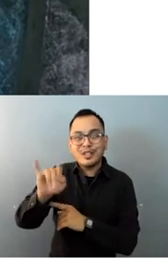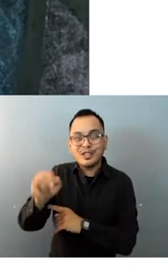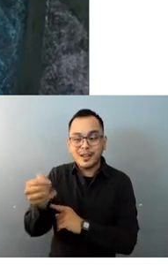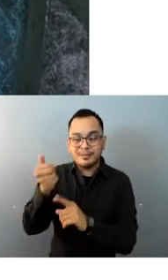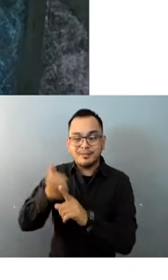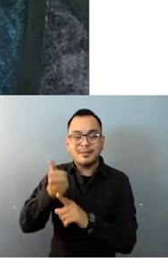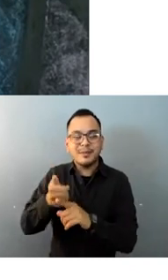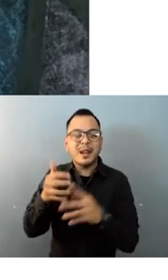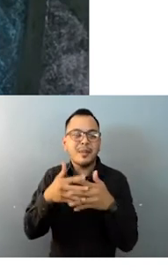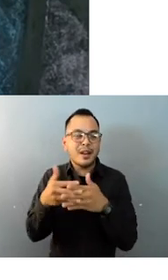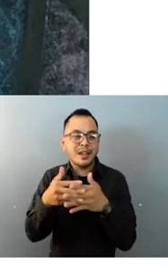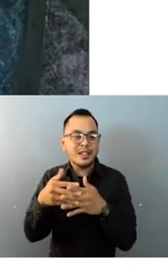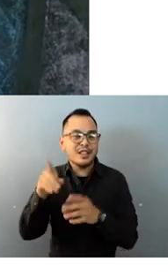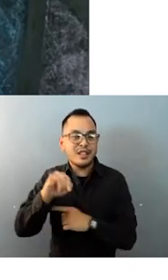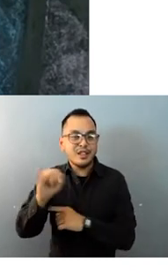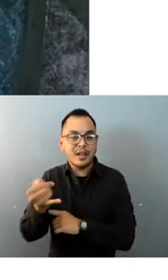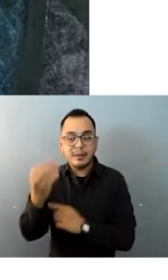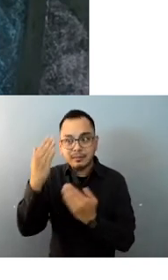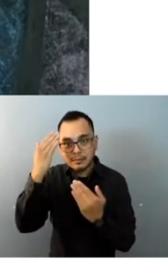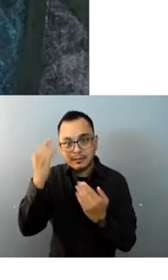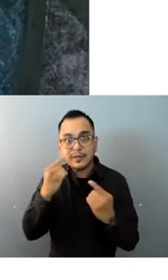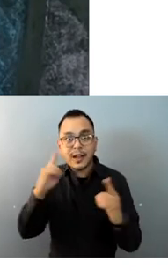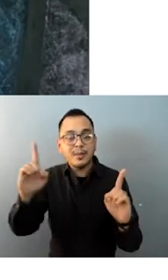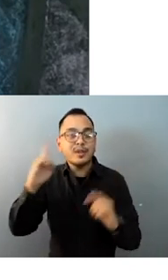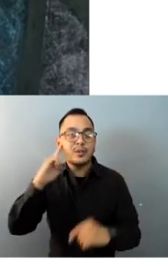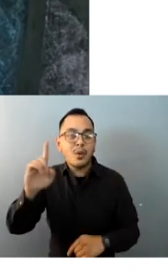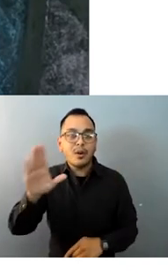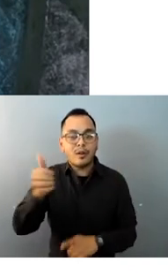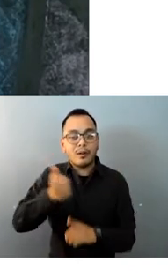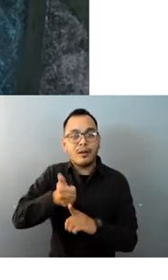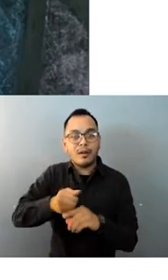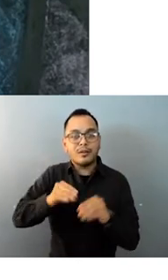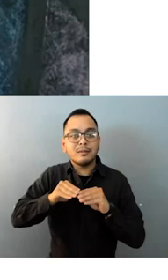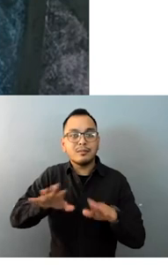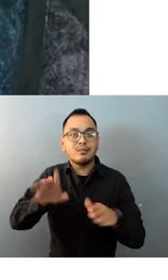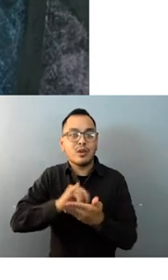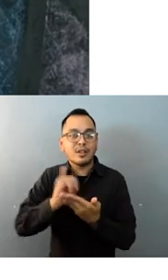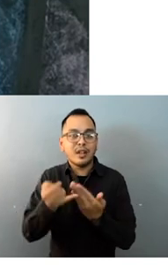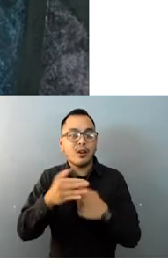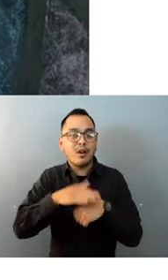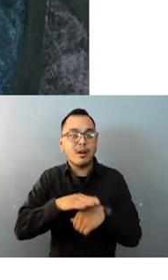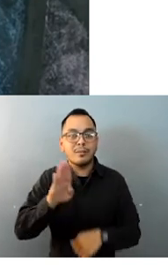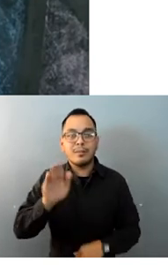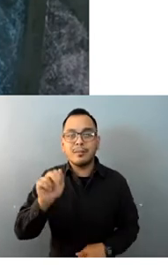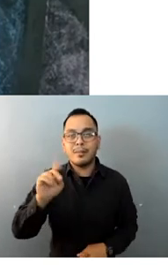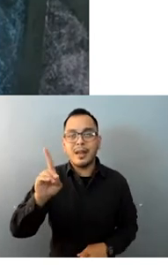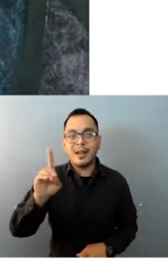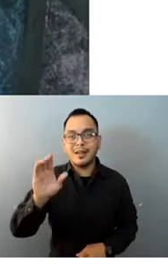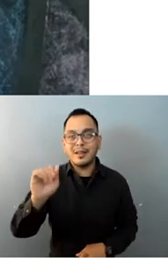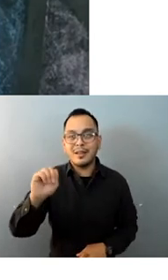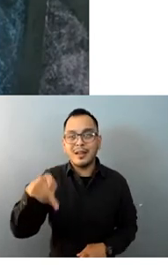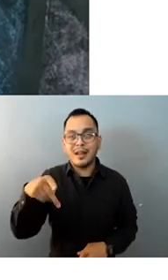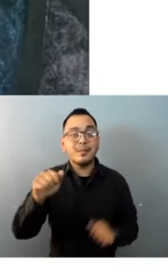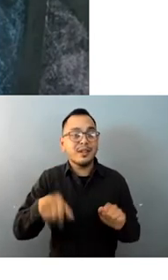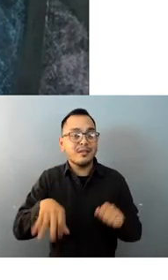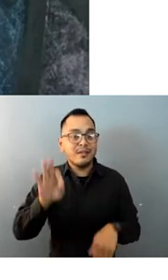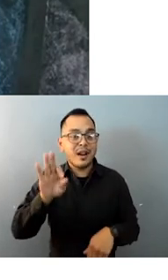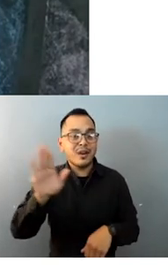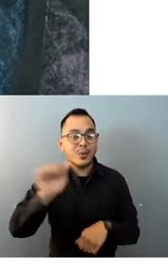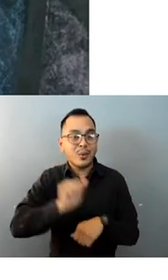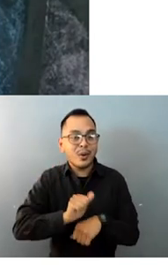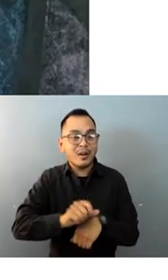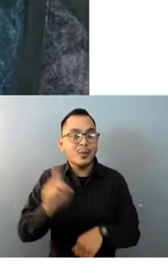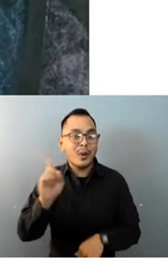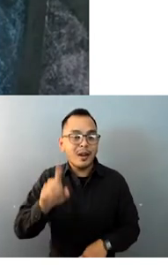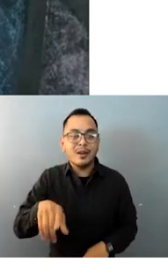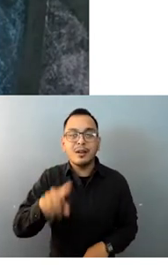American producer and DJ best known for her groundbreaking self-released projects on Bandcamp. You can find and follow her work